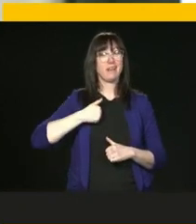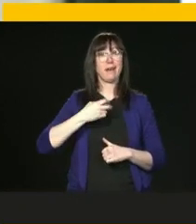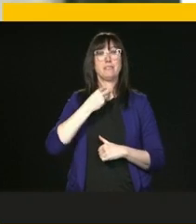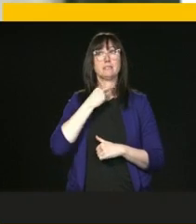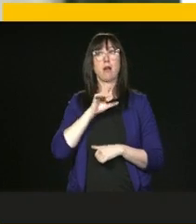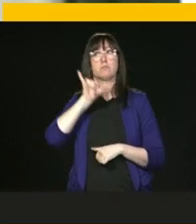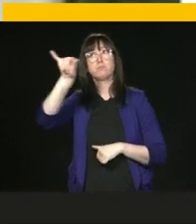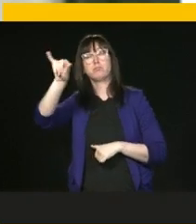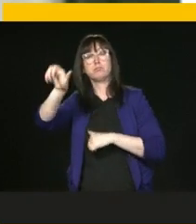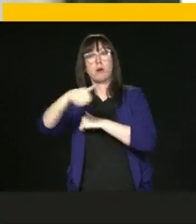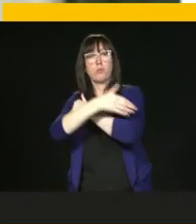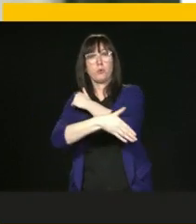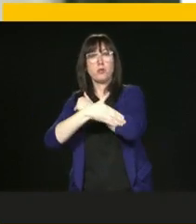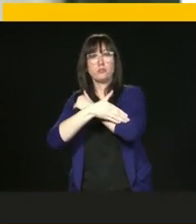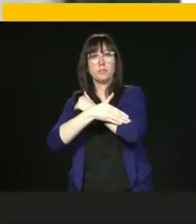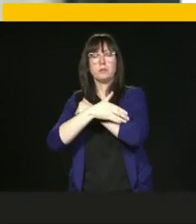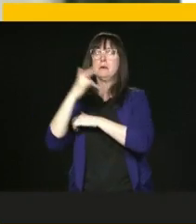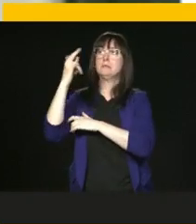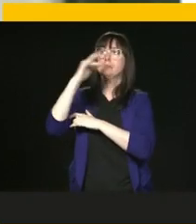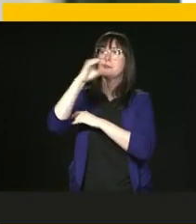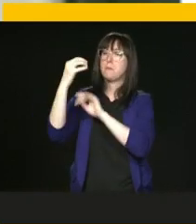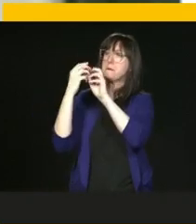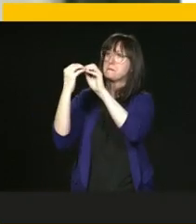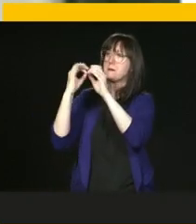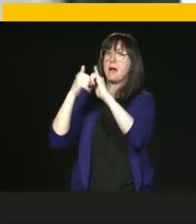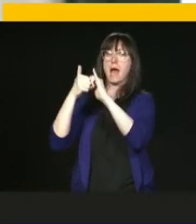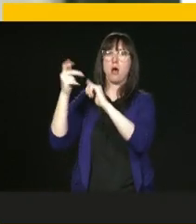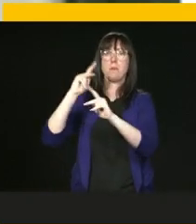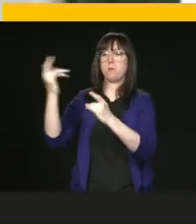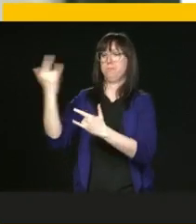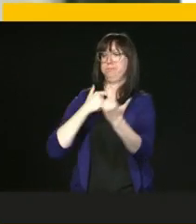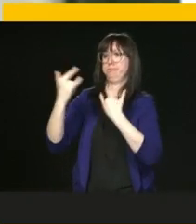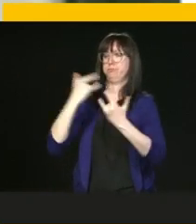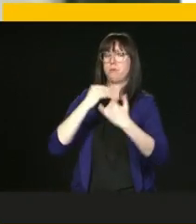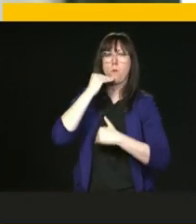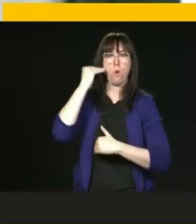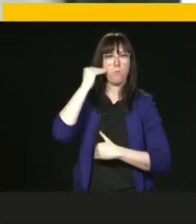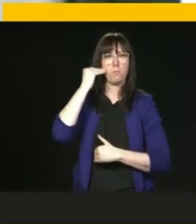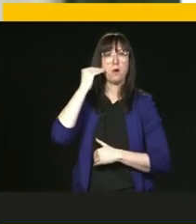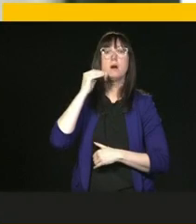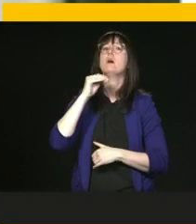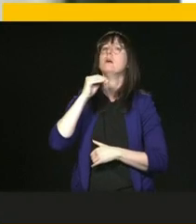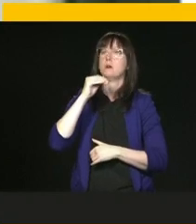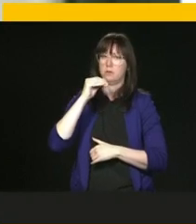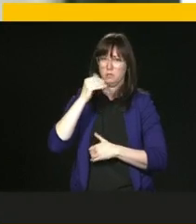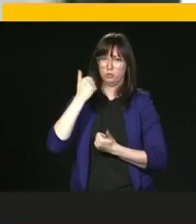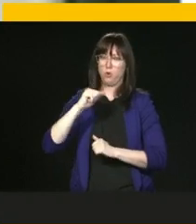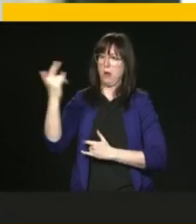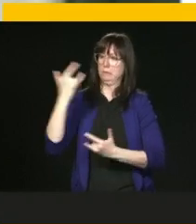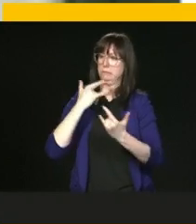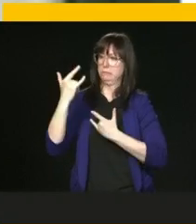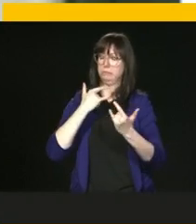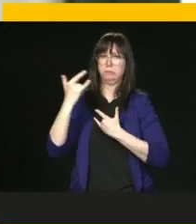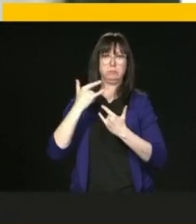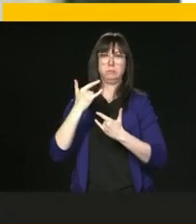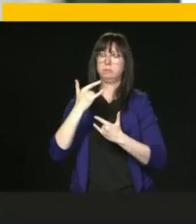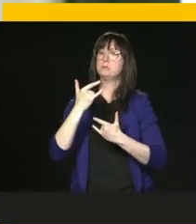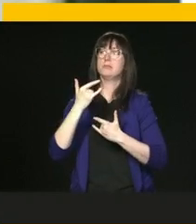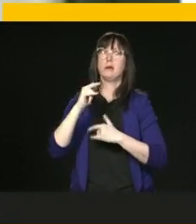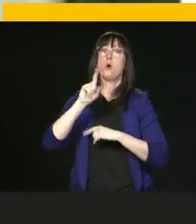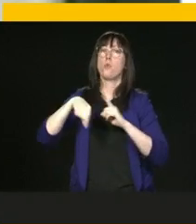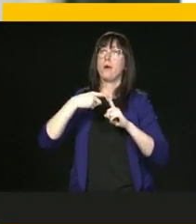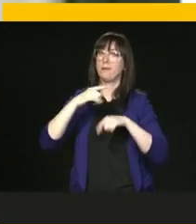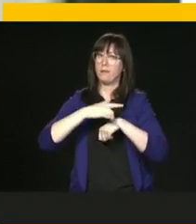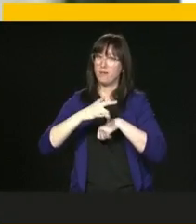we're working with airlines to get people home. People should be returning by commercial means while they're still available.